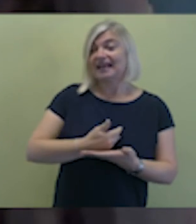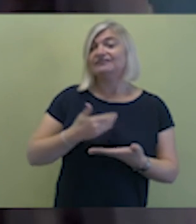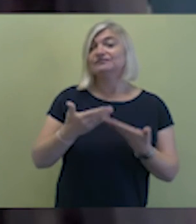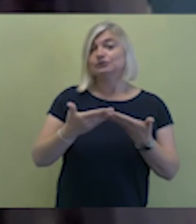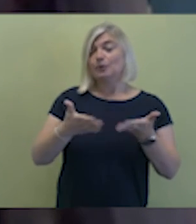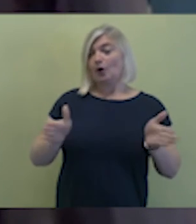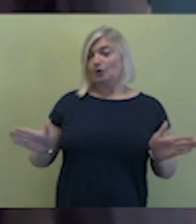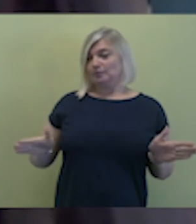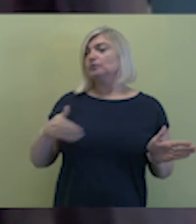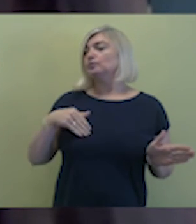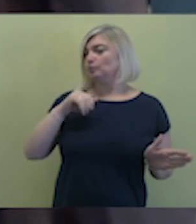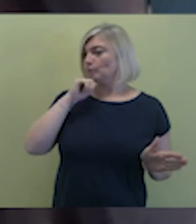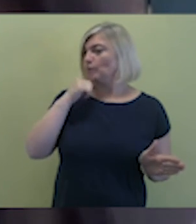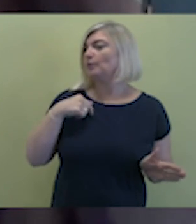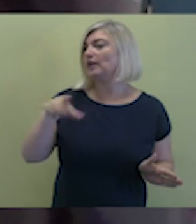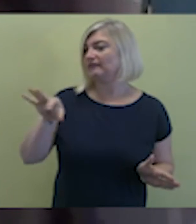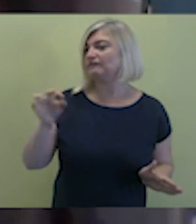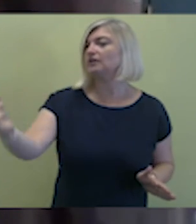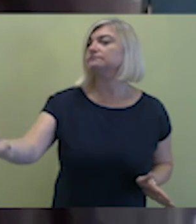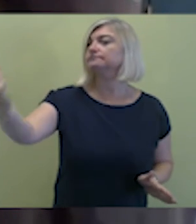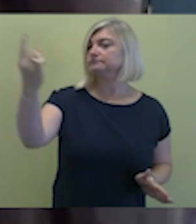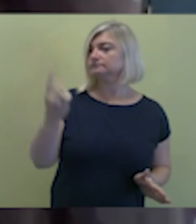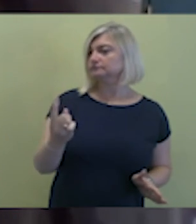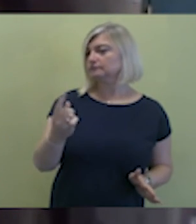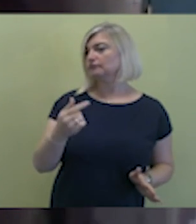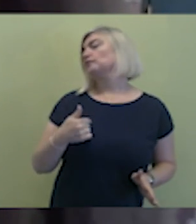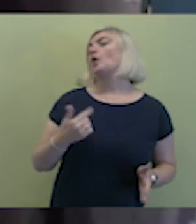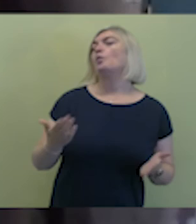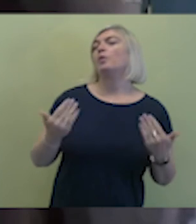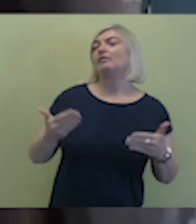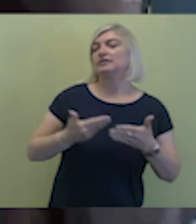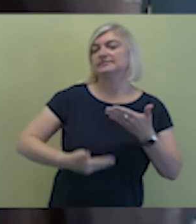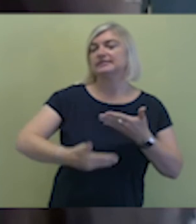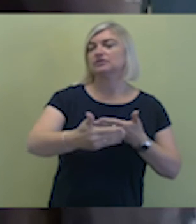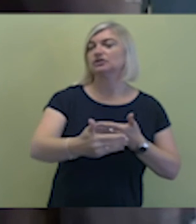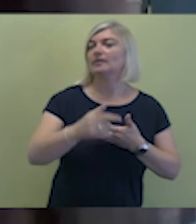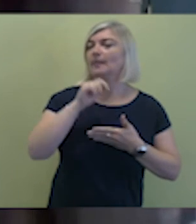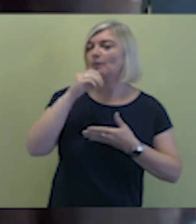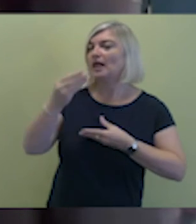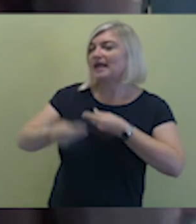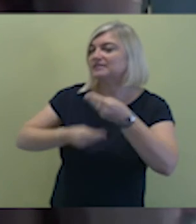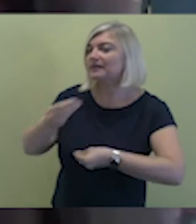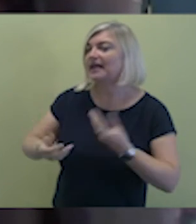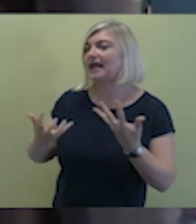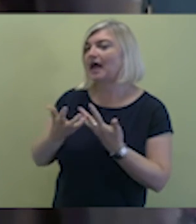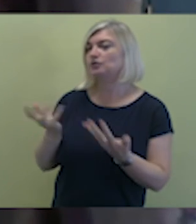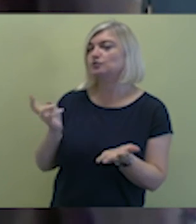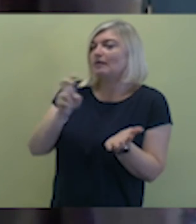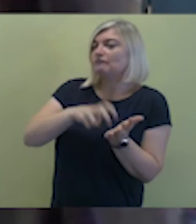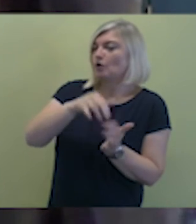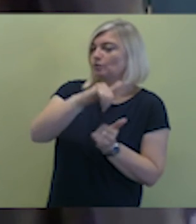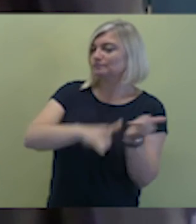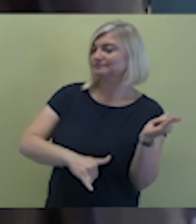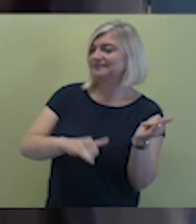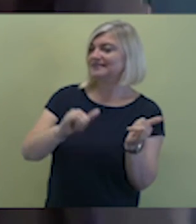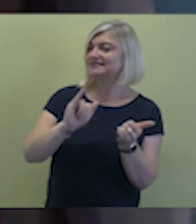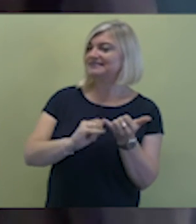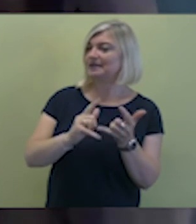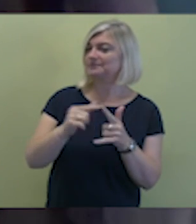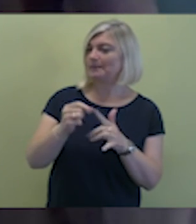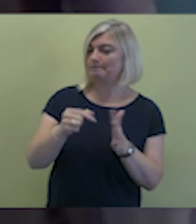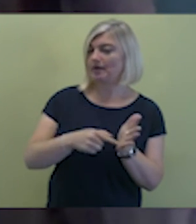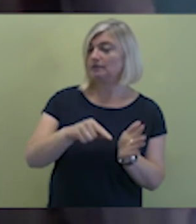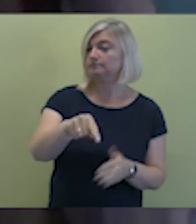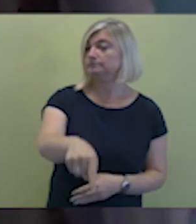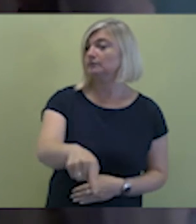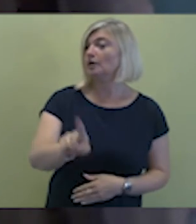invited into the college to attend the welcome session. And then you will receive further information about how to enrol in September. Most important